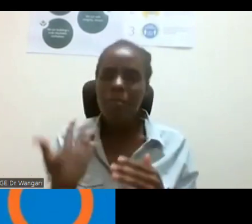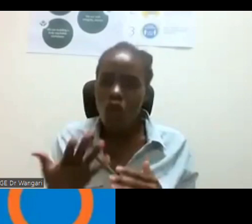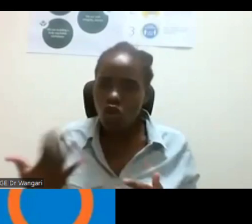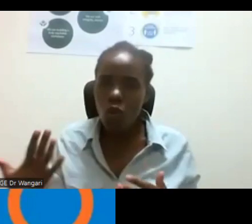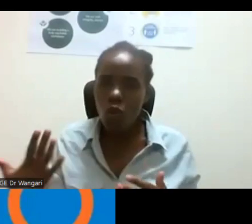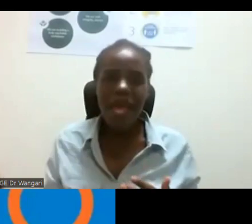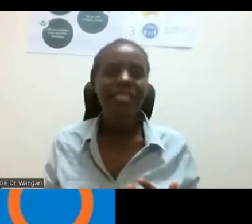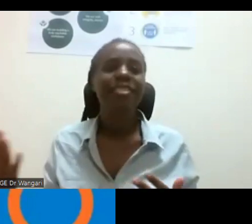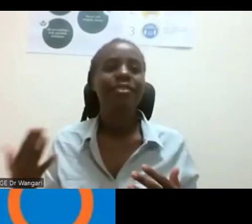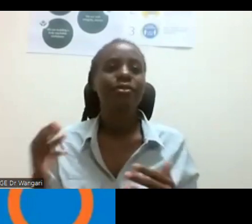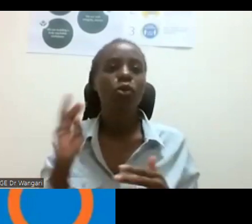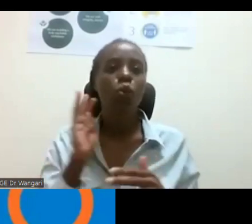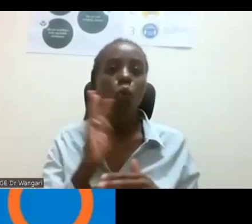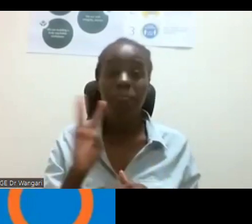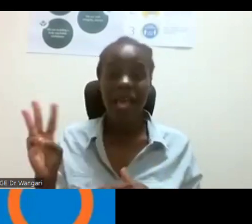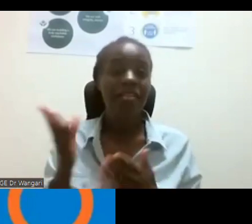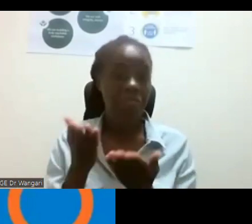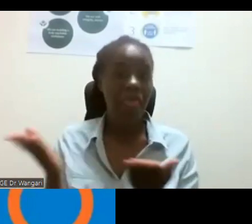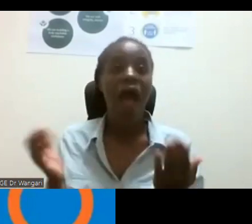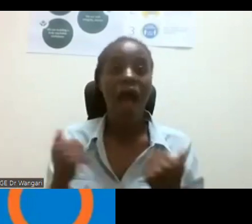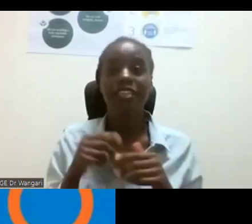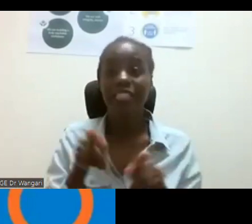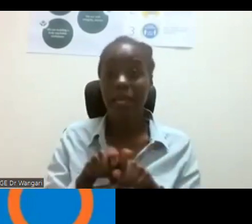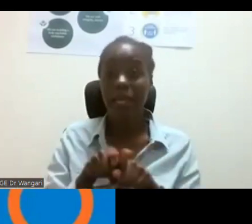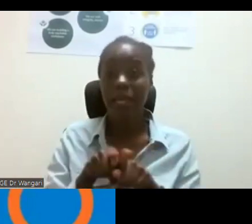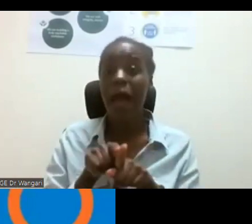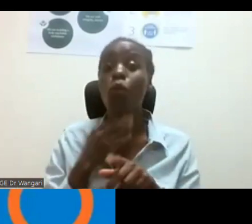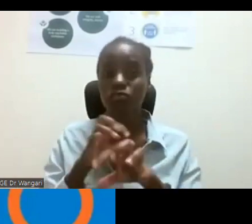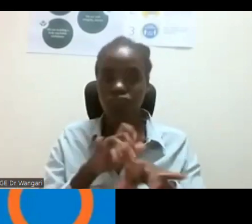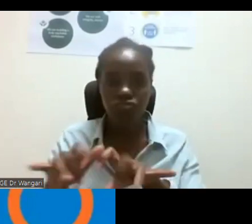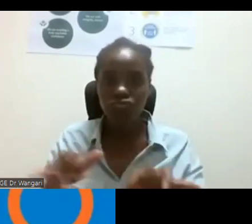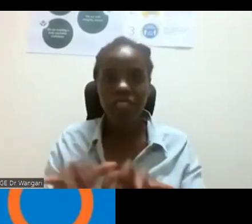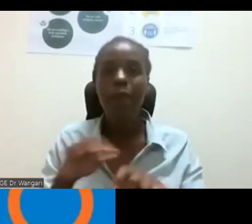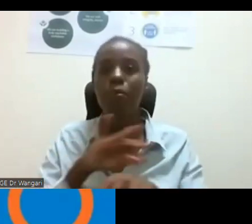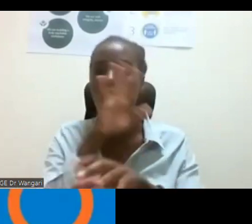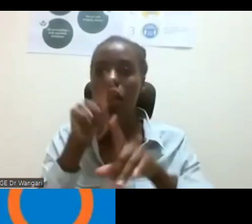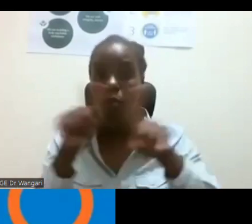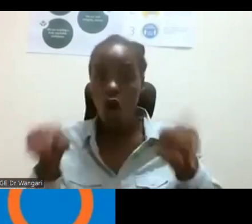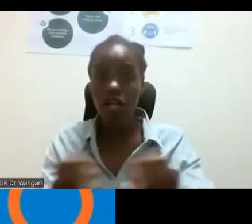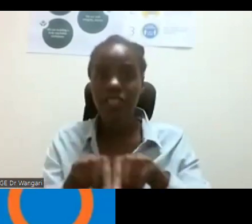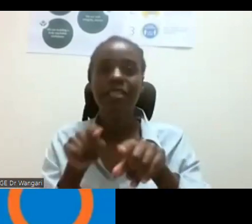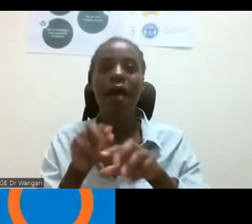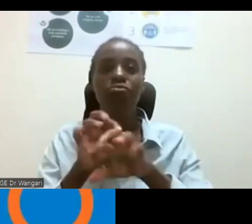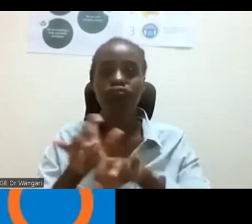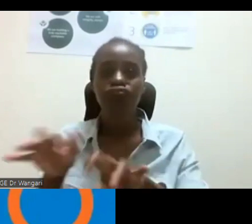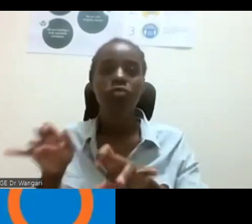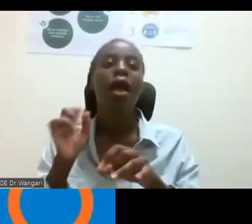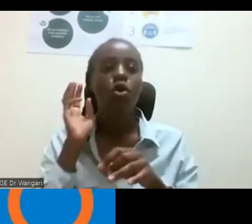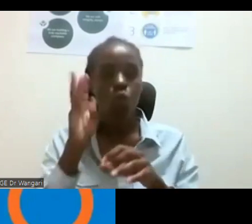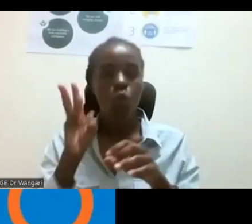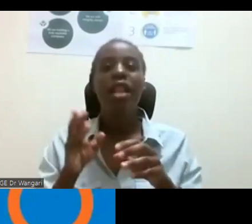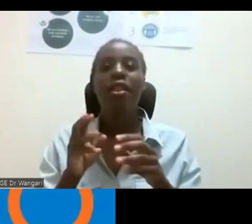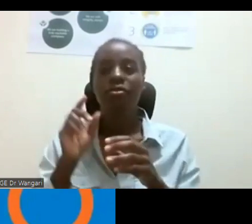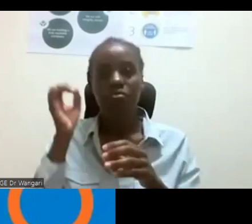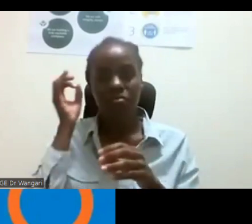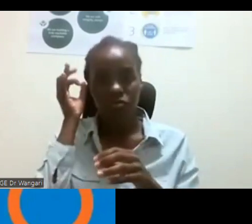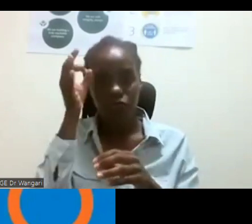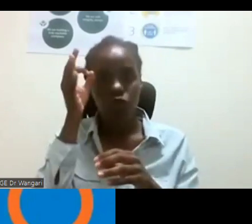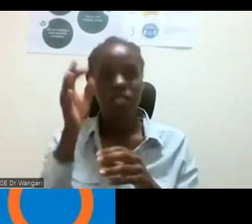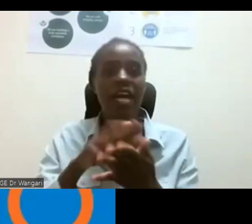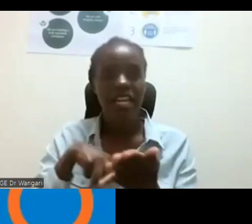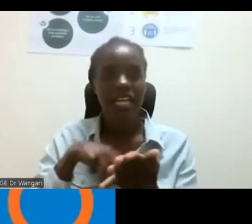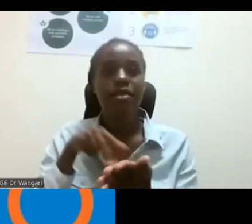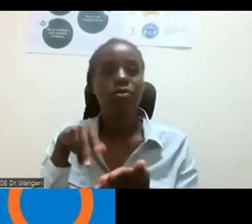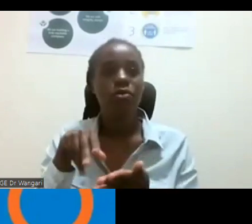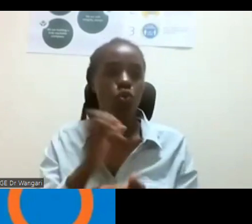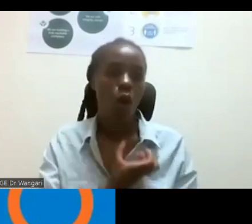We also have a tool. I can put some of these in the chat after I'm done speaking, but we have another resource, which is how to integrate FGM